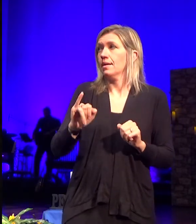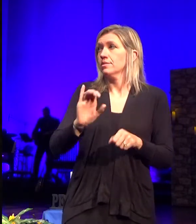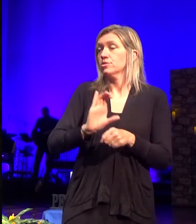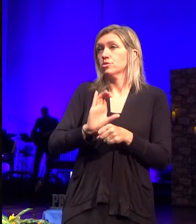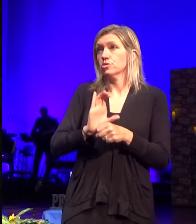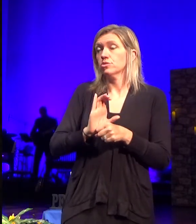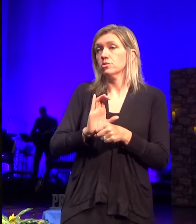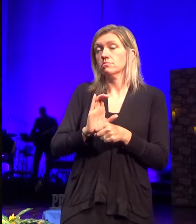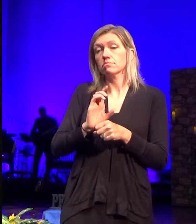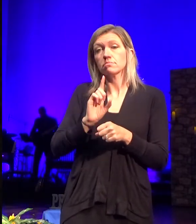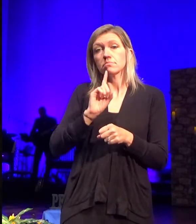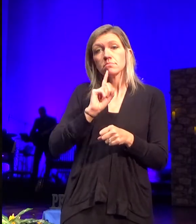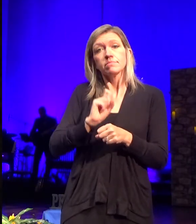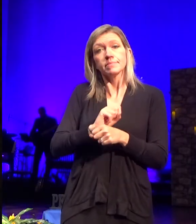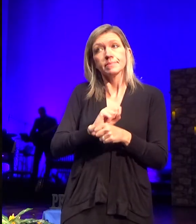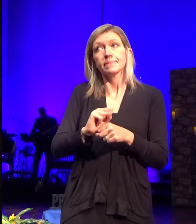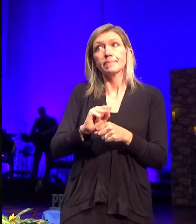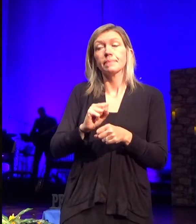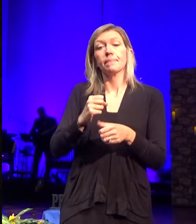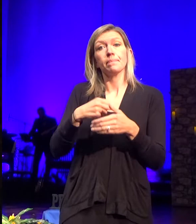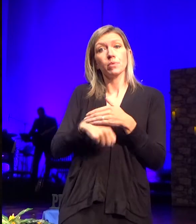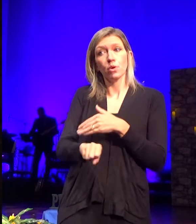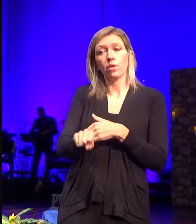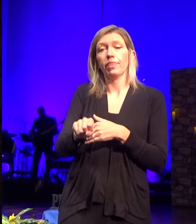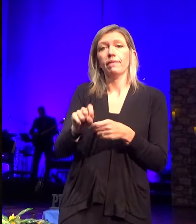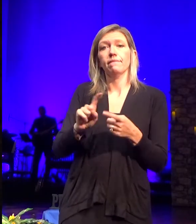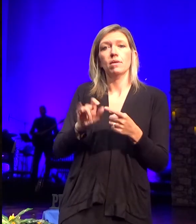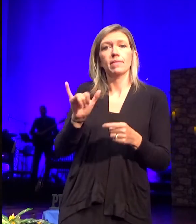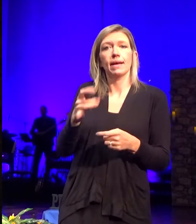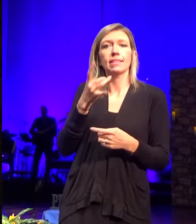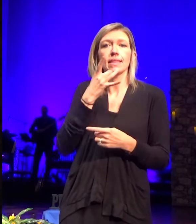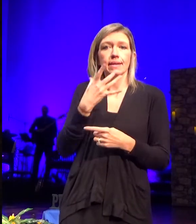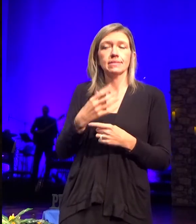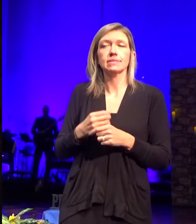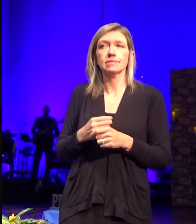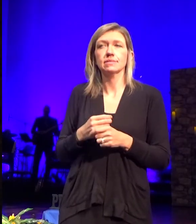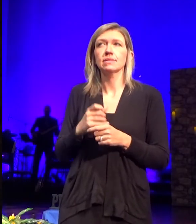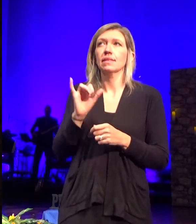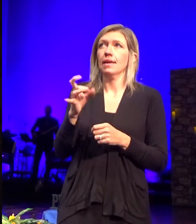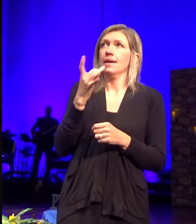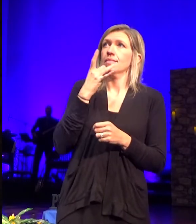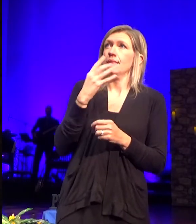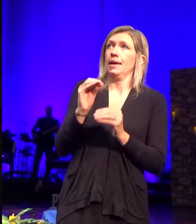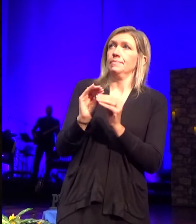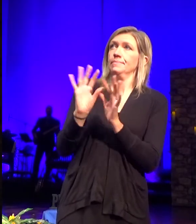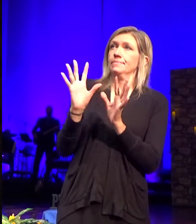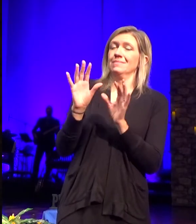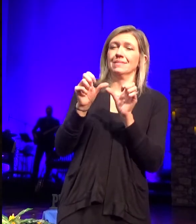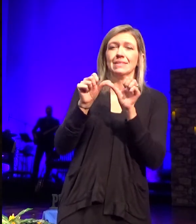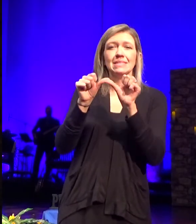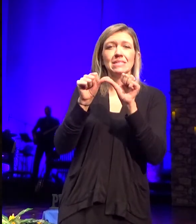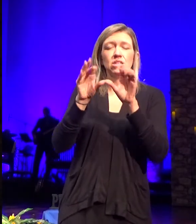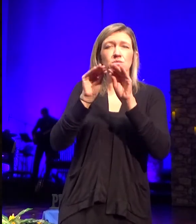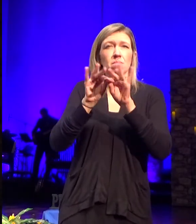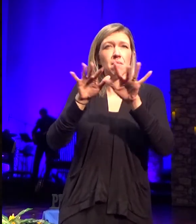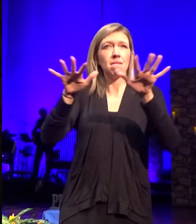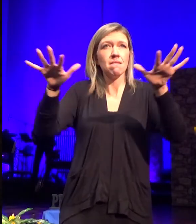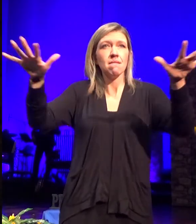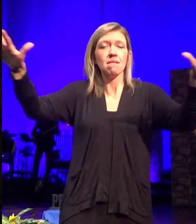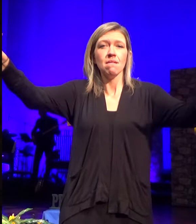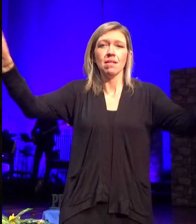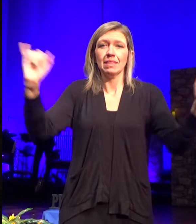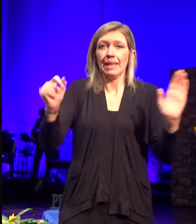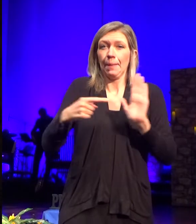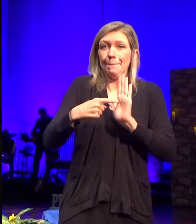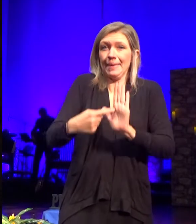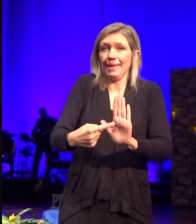indeed, it was birthed from that light, and that light continues to shine as a beacon